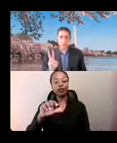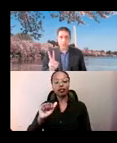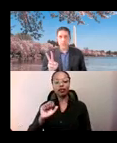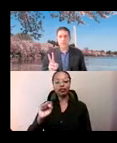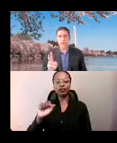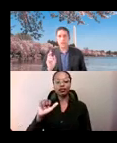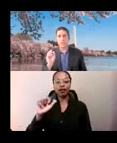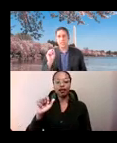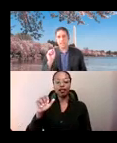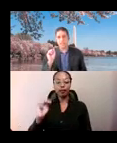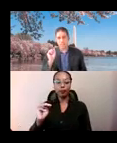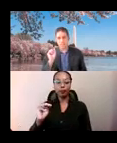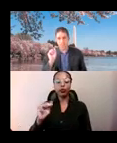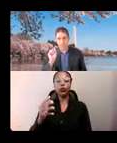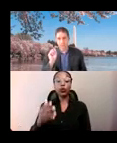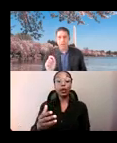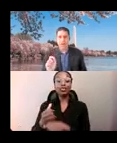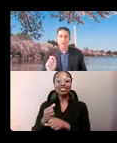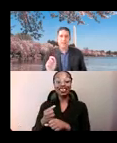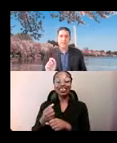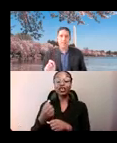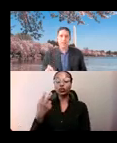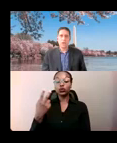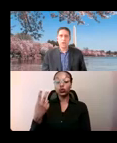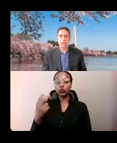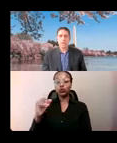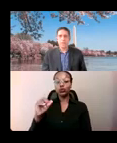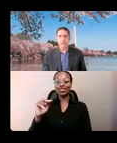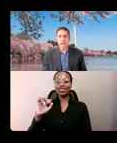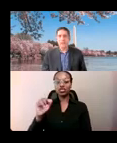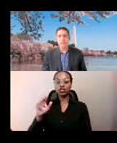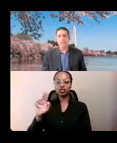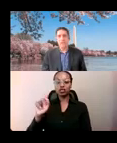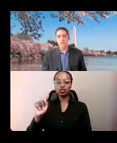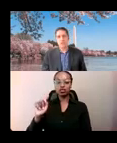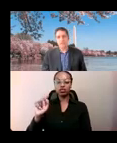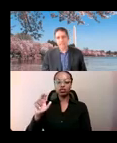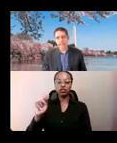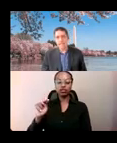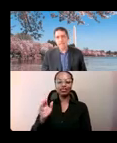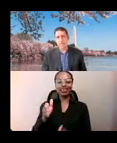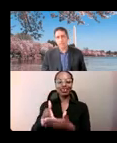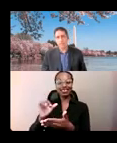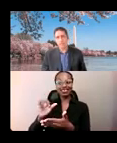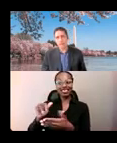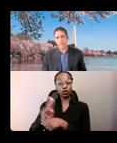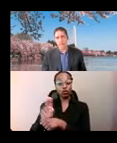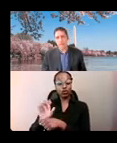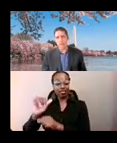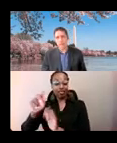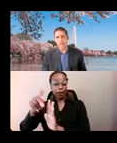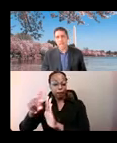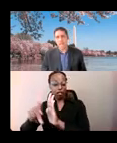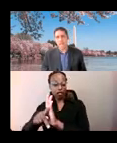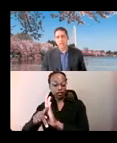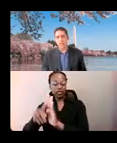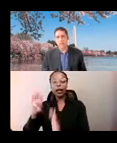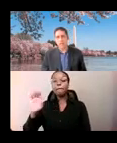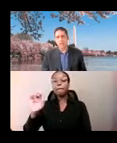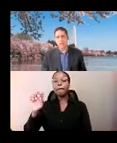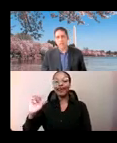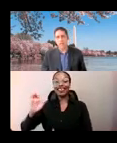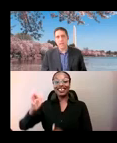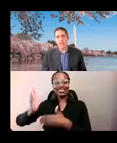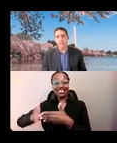get two different injunctions against the use of that policy. The Biden administration has ended it with respect to minors, and we